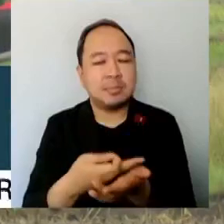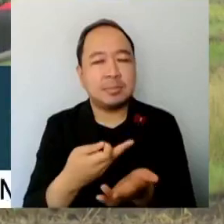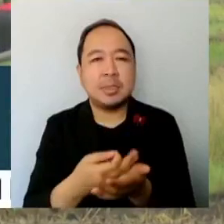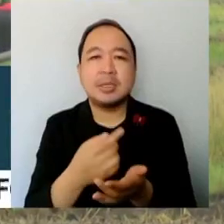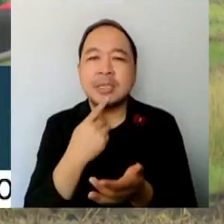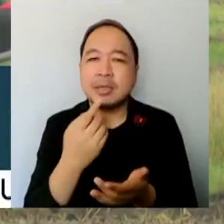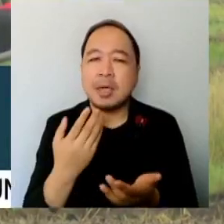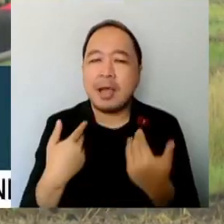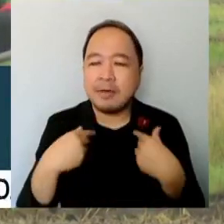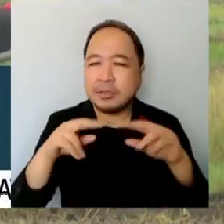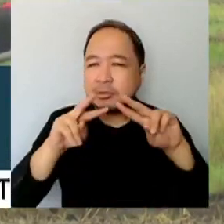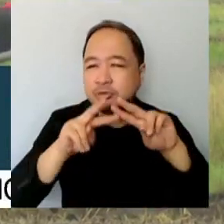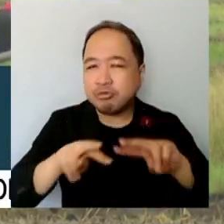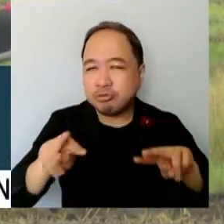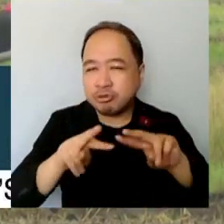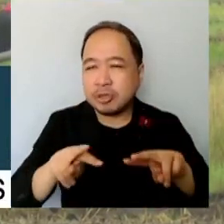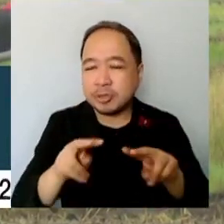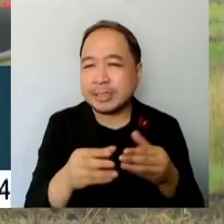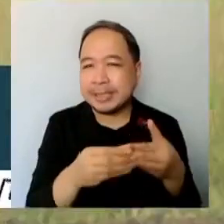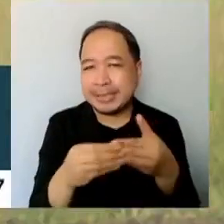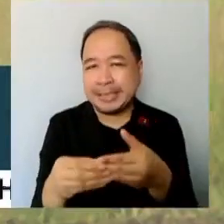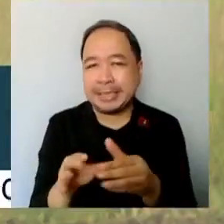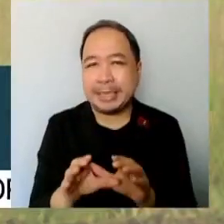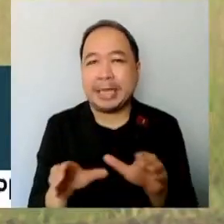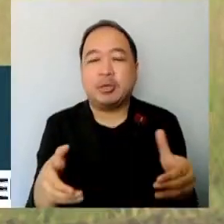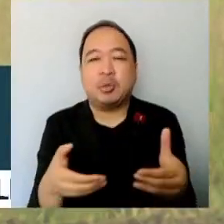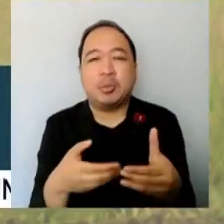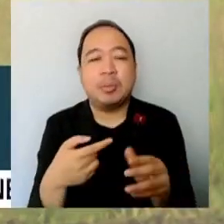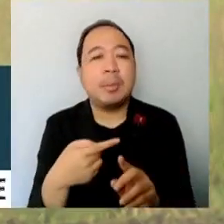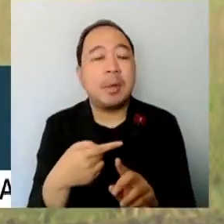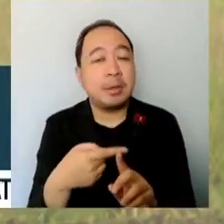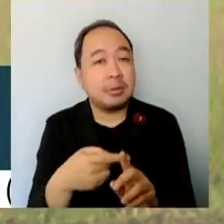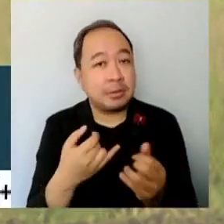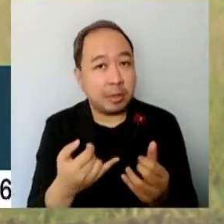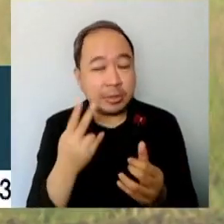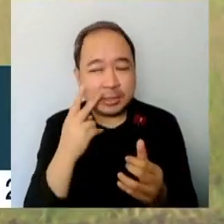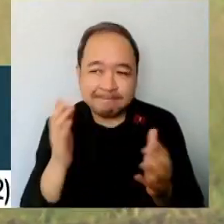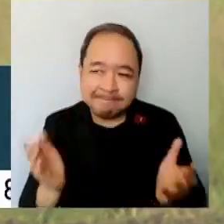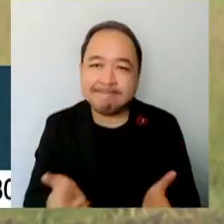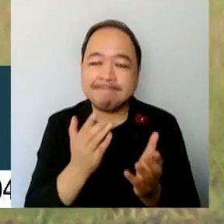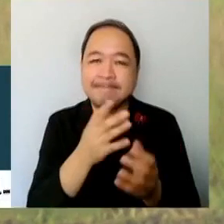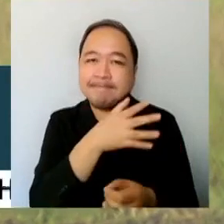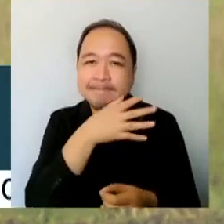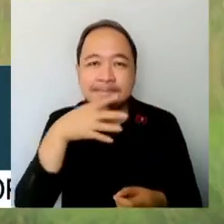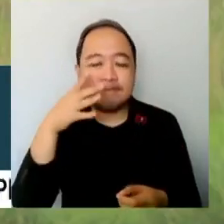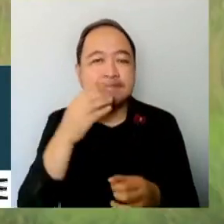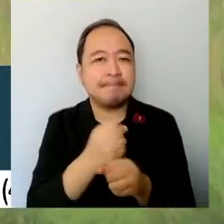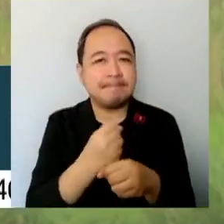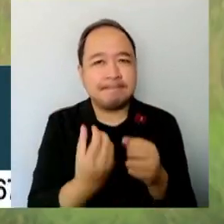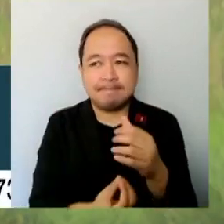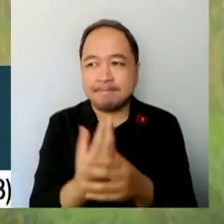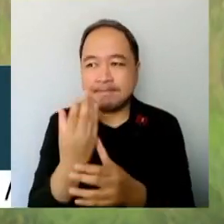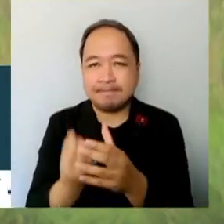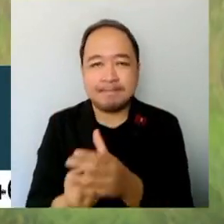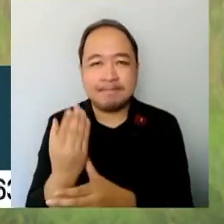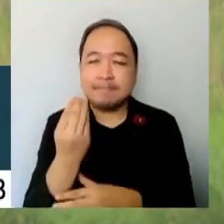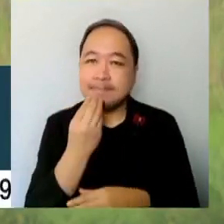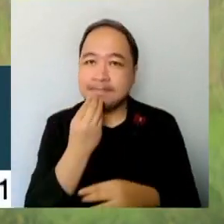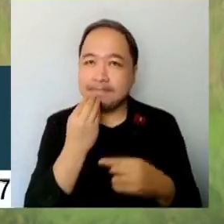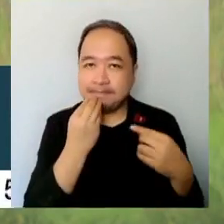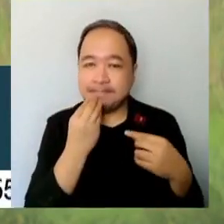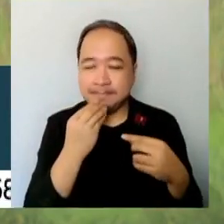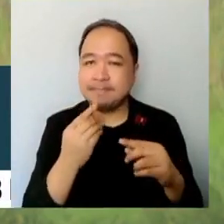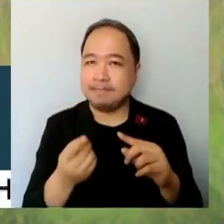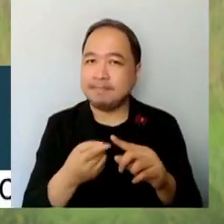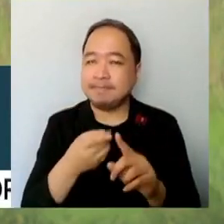as co-chairman. Diokno says the focus now is on boosting agriculture productivity as food remains the main driver of